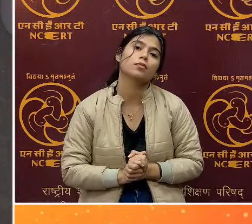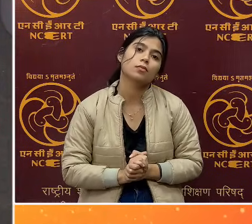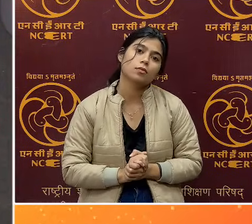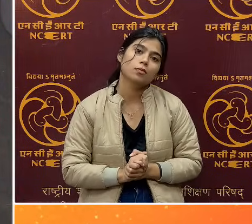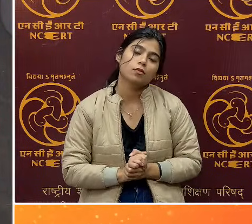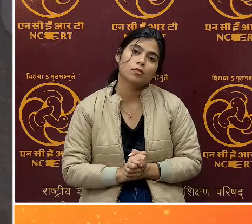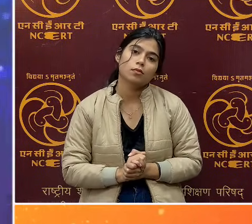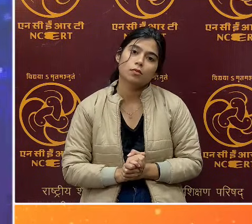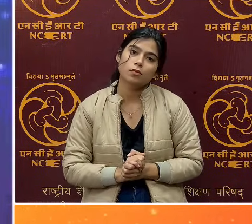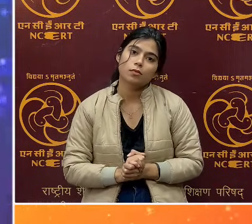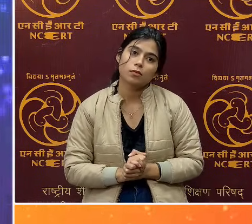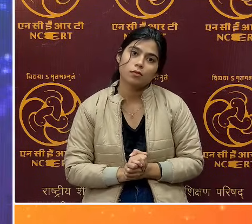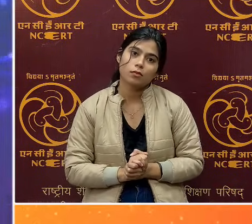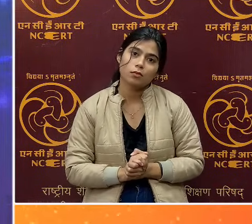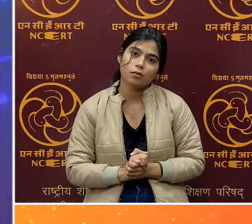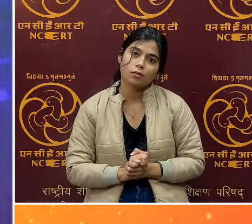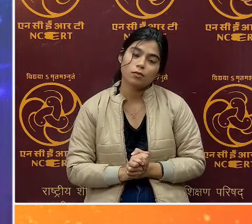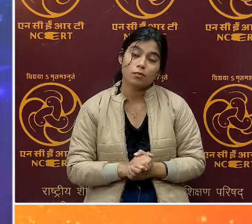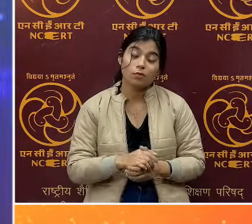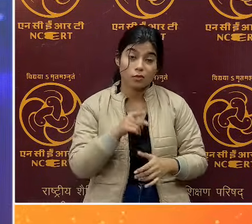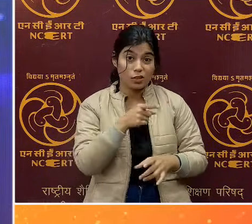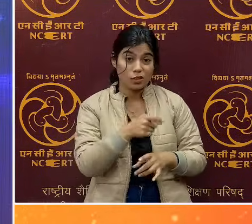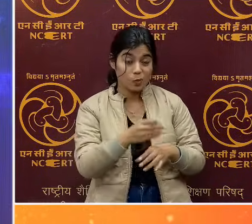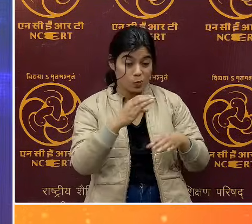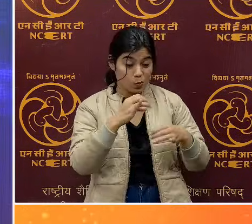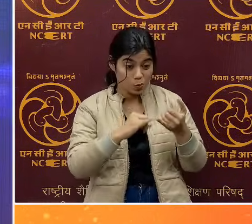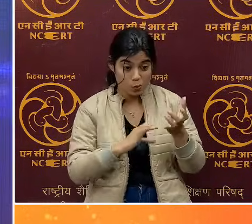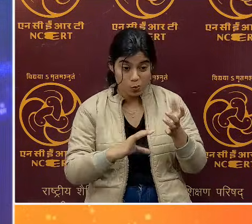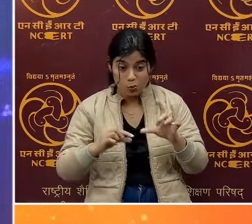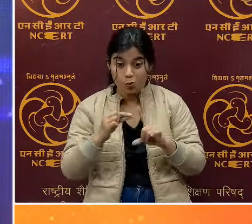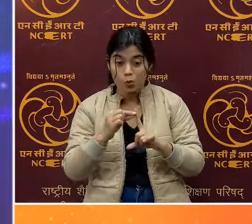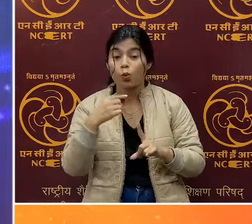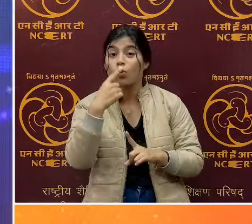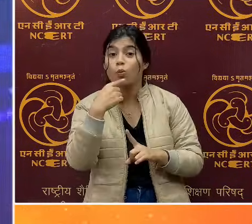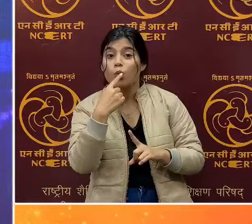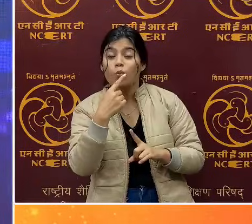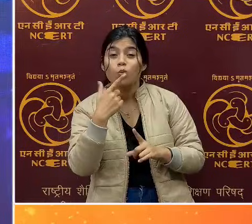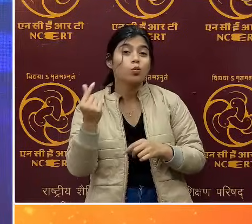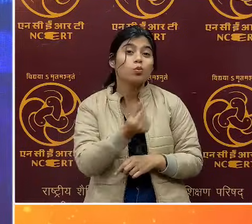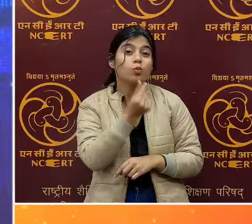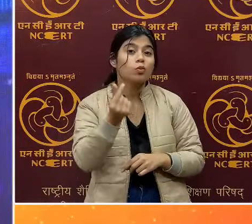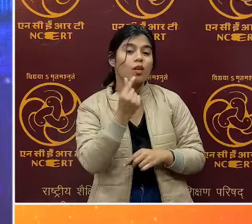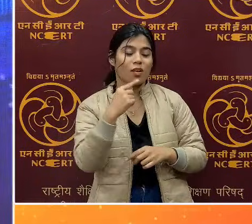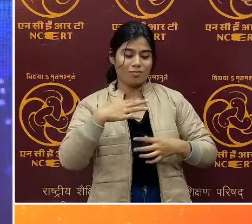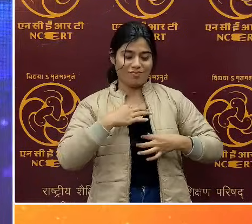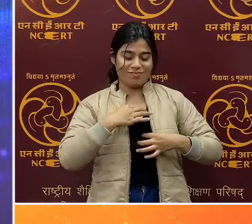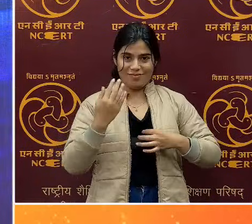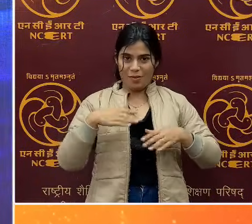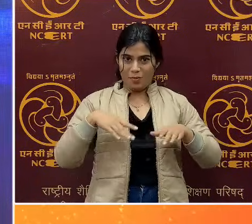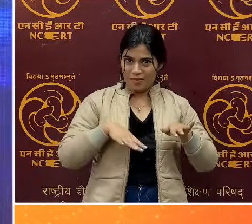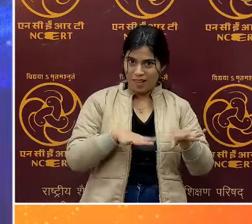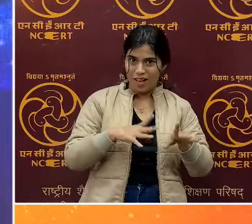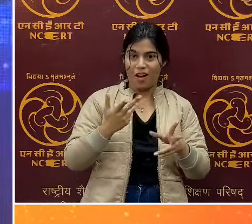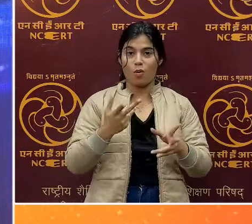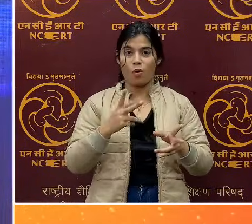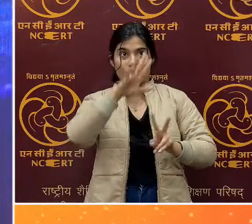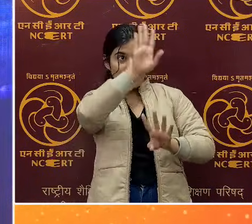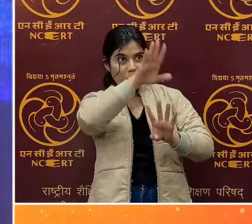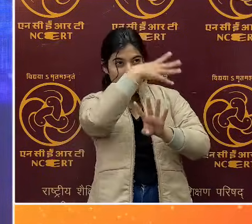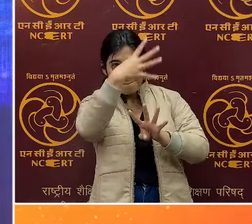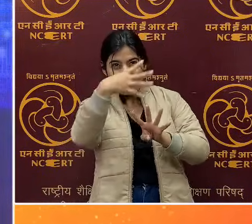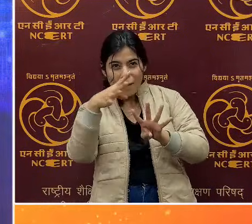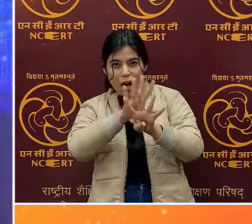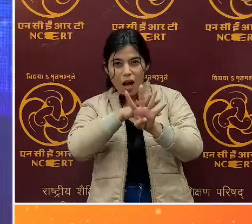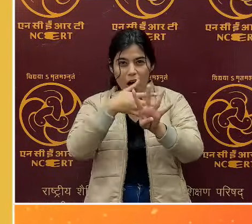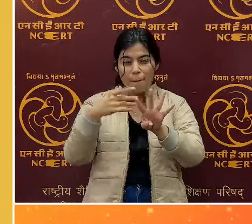So this kaleidoscope, it is generally used by designers, right, to get this beautiful patterns. Okay.